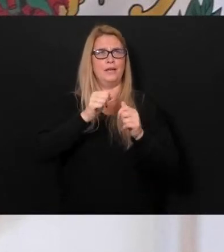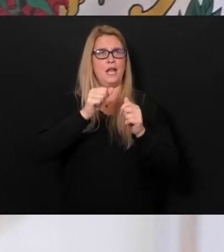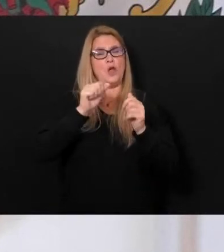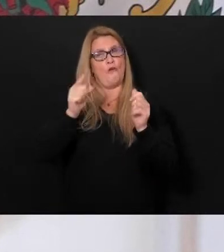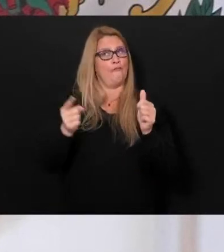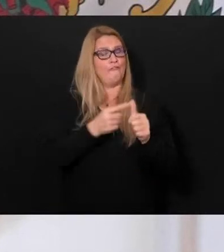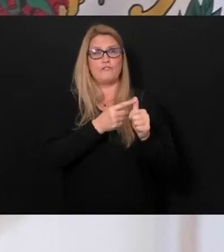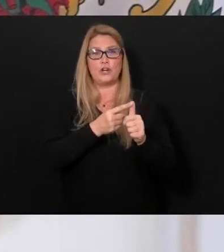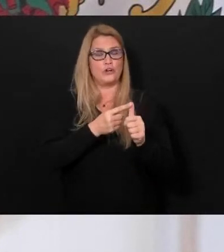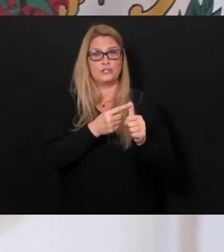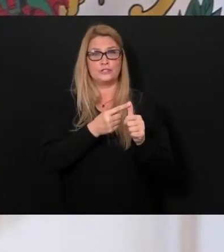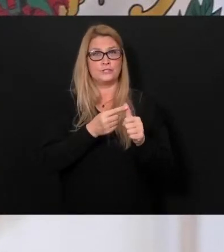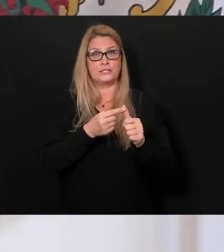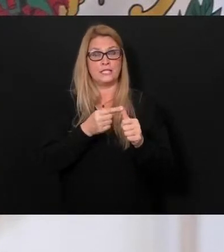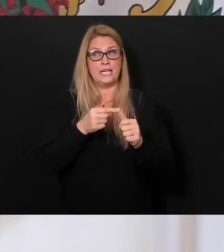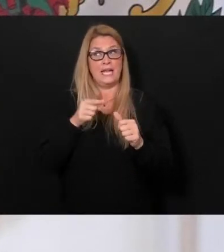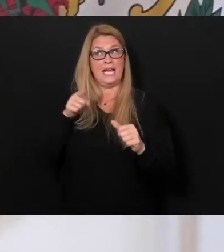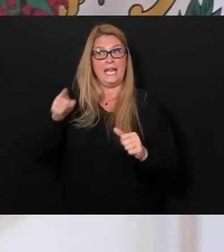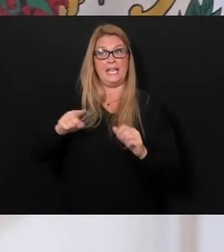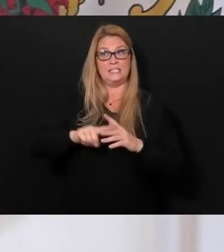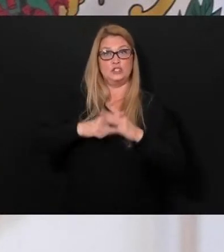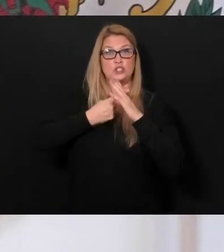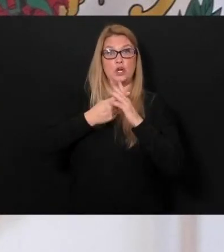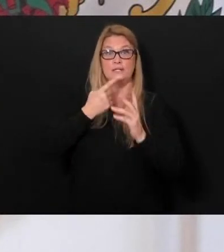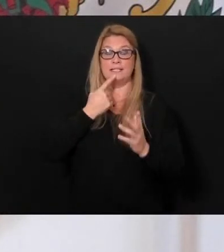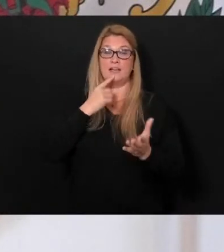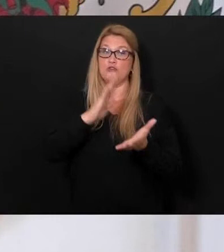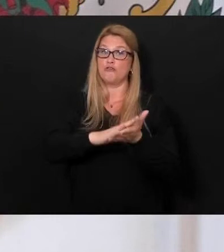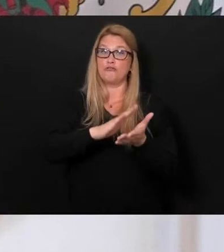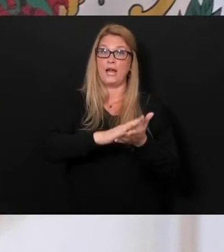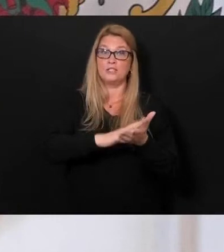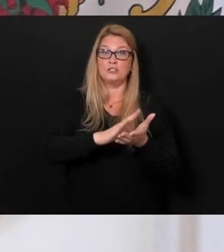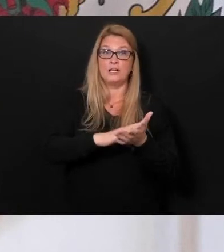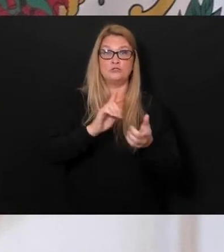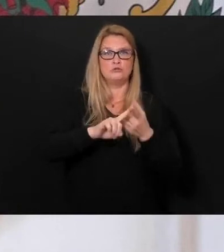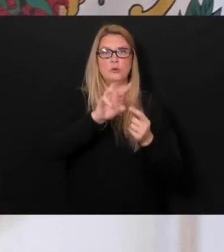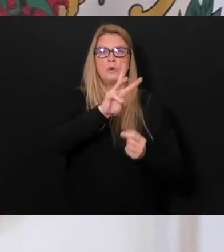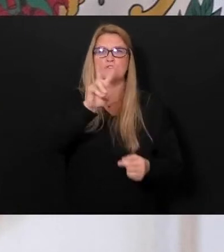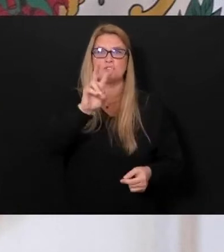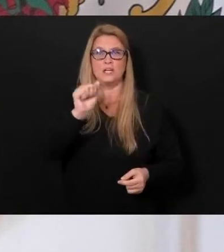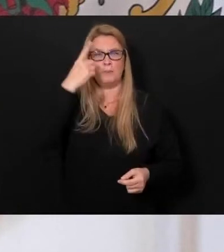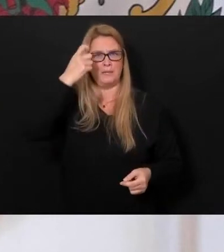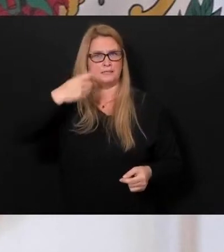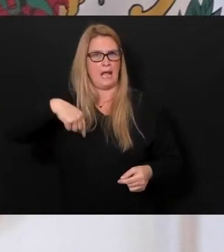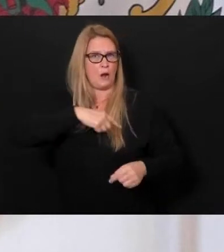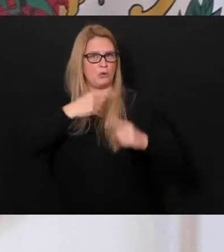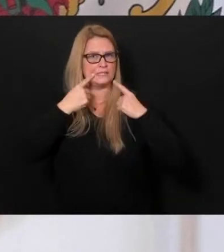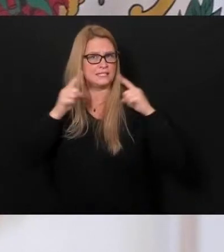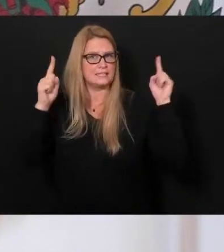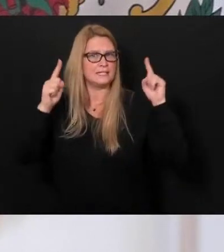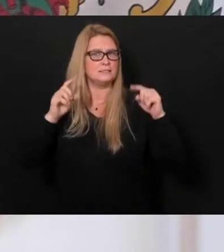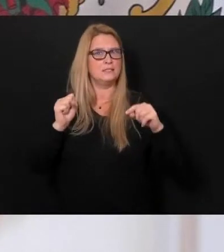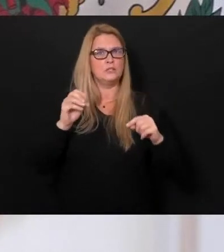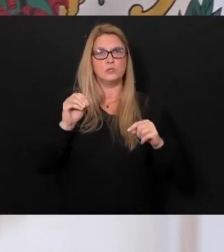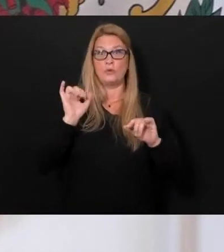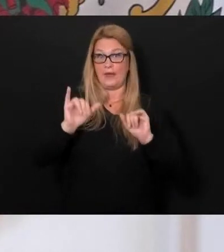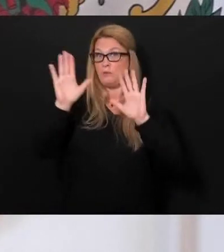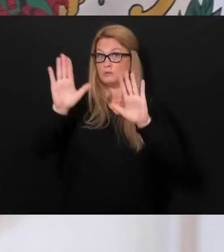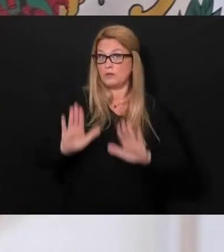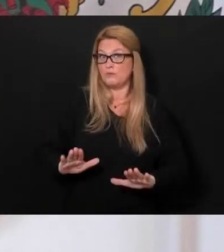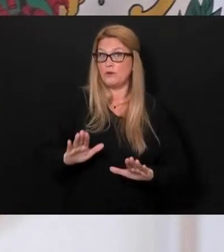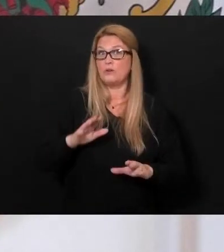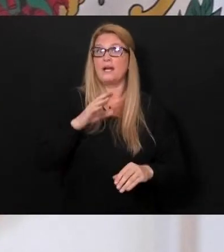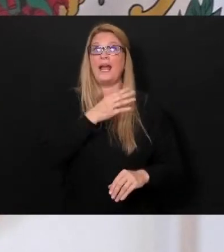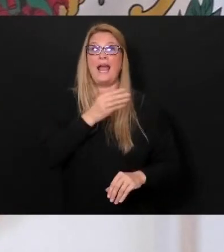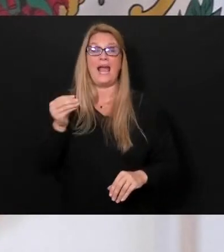thing he started the conversation by congratulating West Virginia on how we've been doing and everything, and all that was really great.